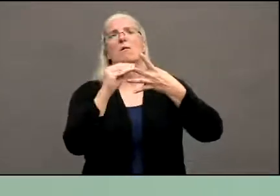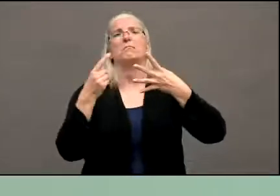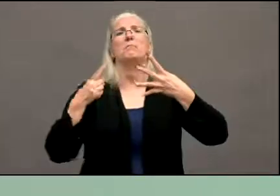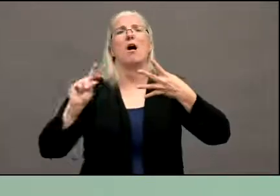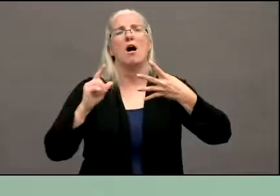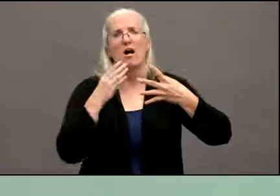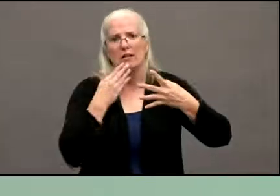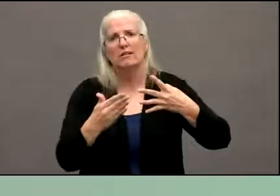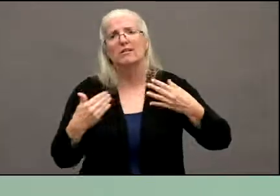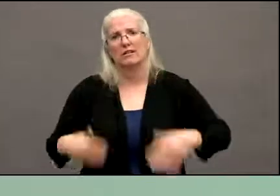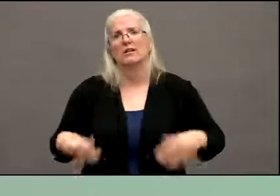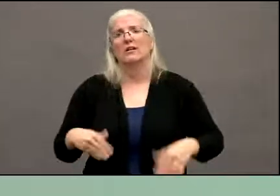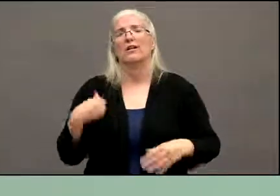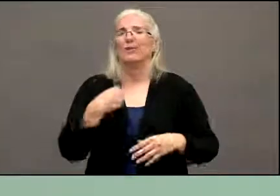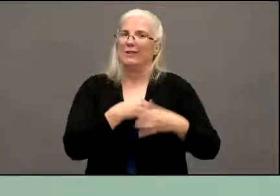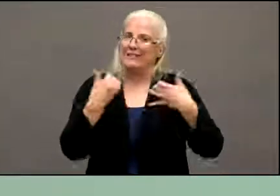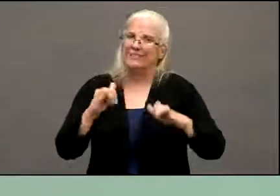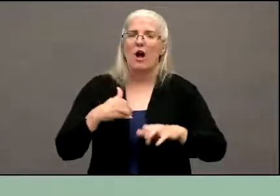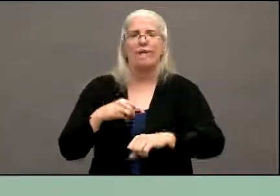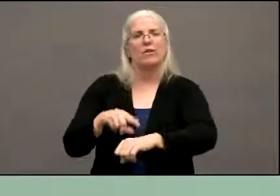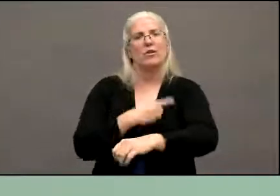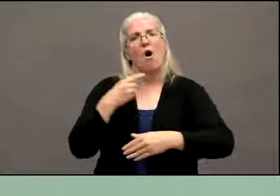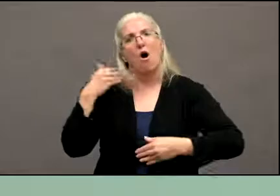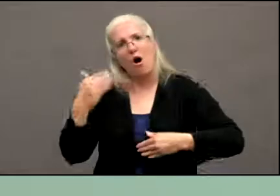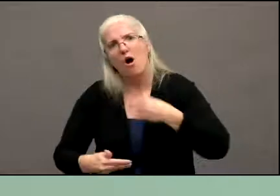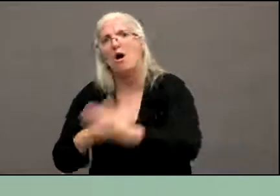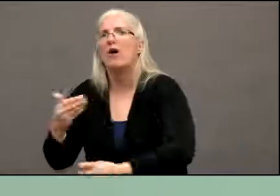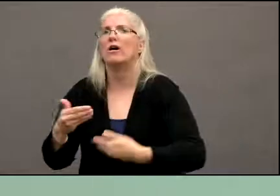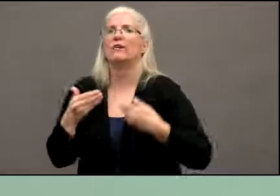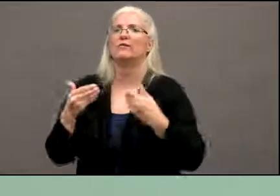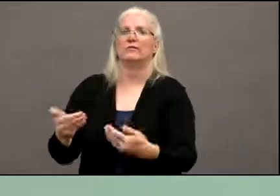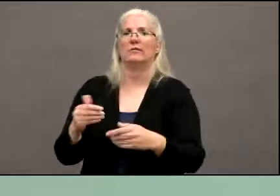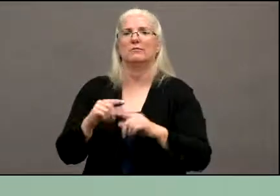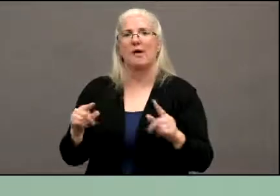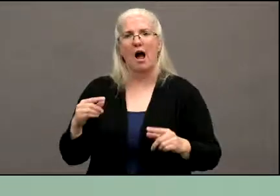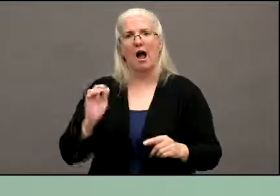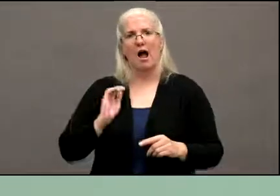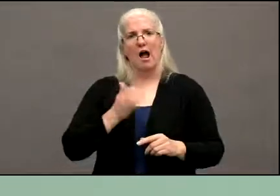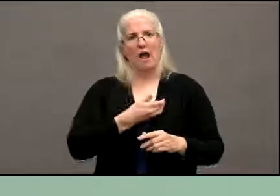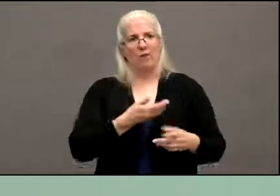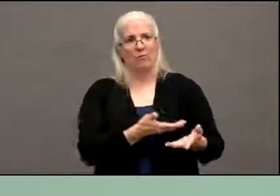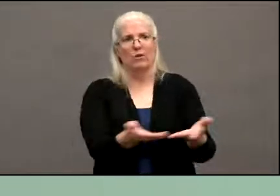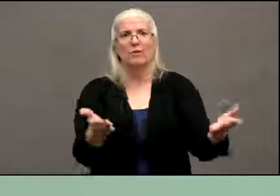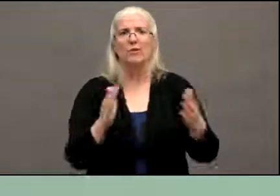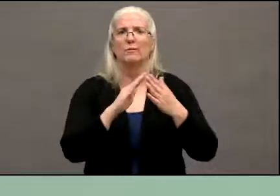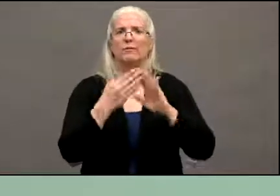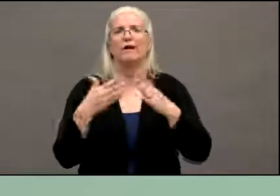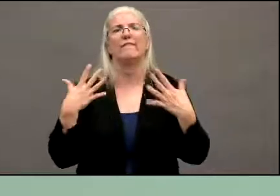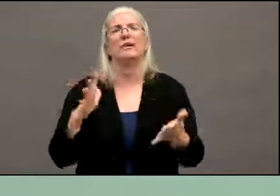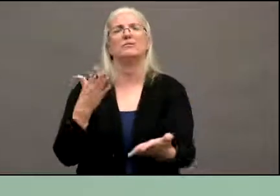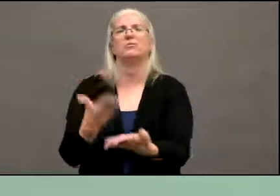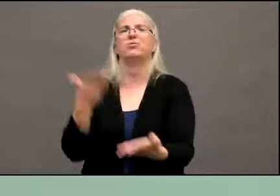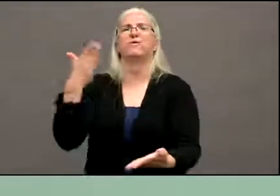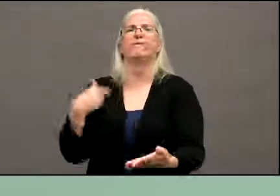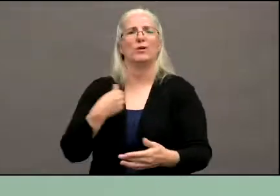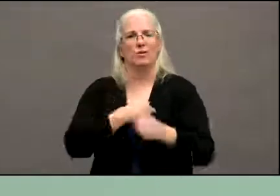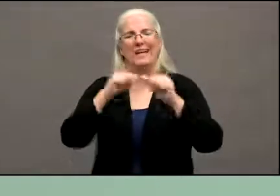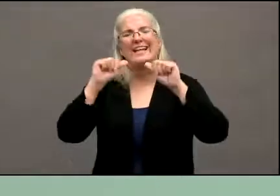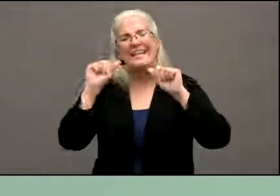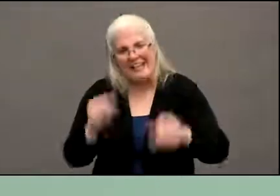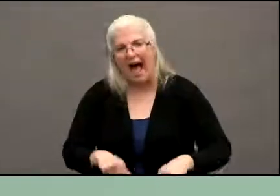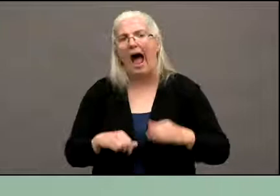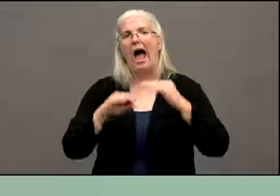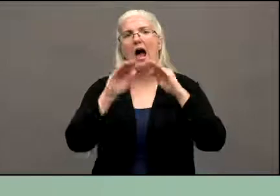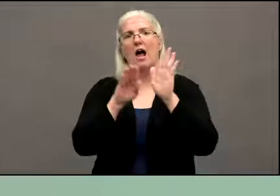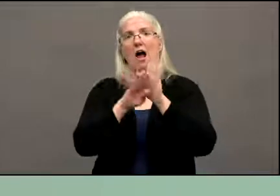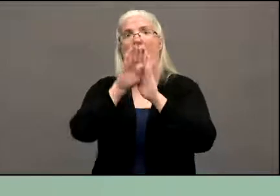county residents has shown time and time again that we've got what it takes to flatten this curve and make gains and strides against it.